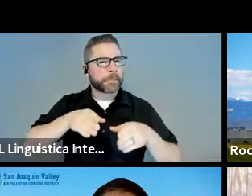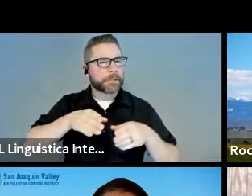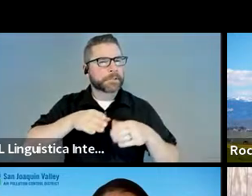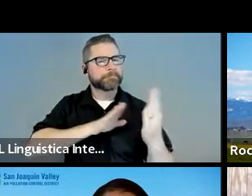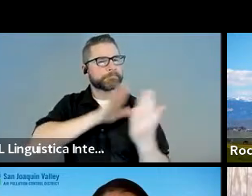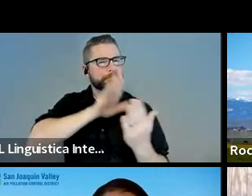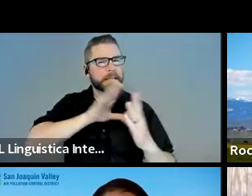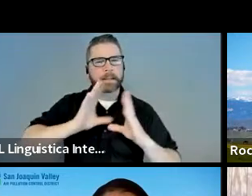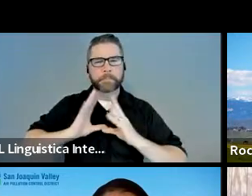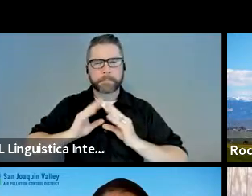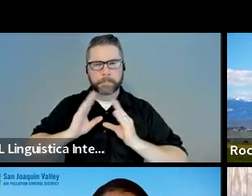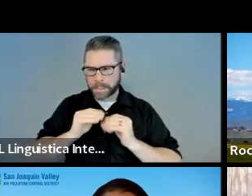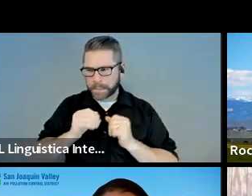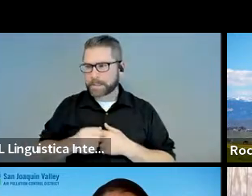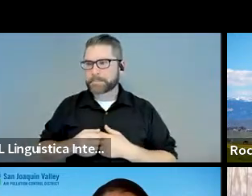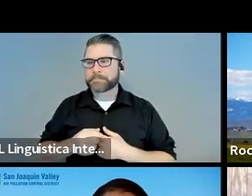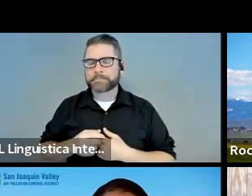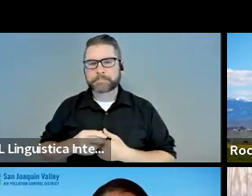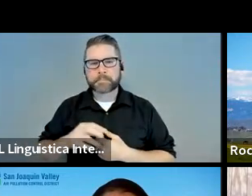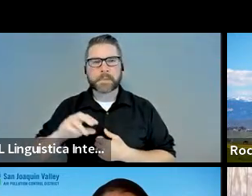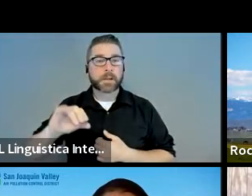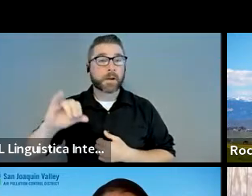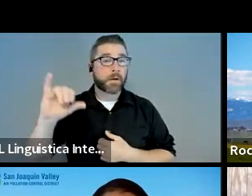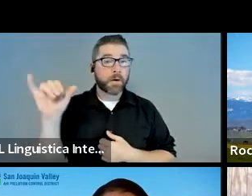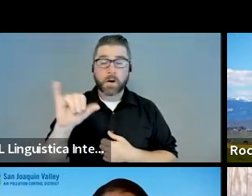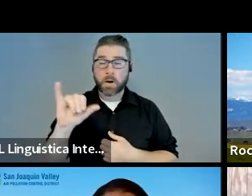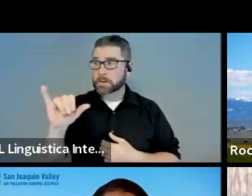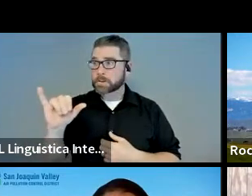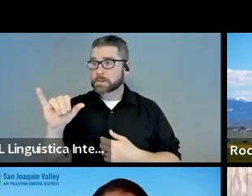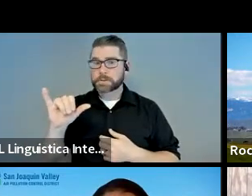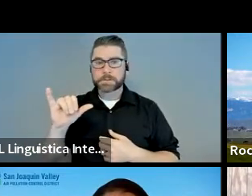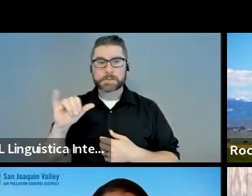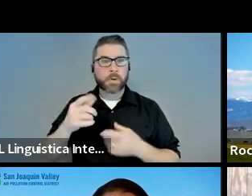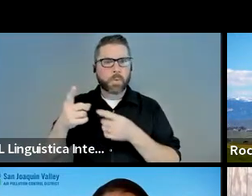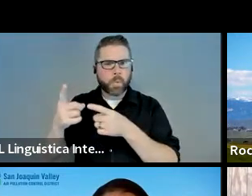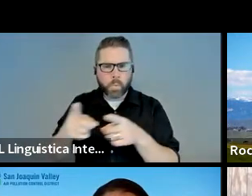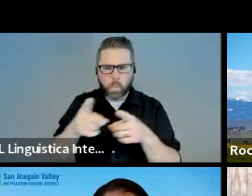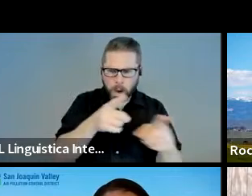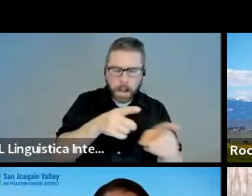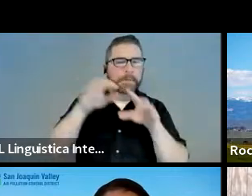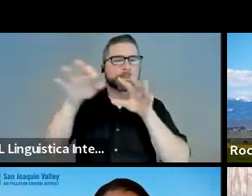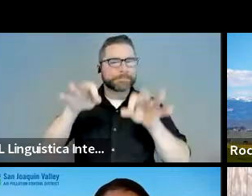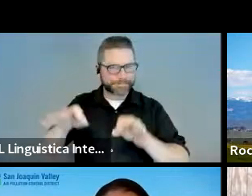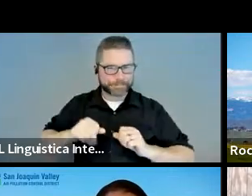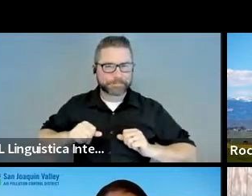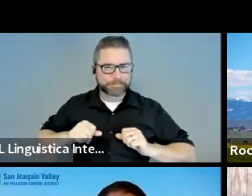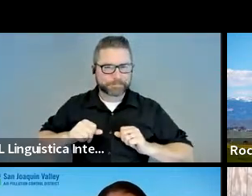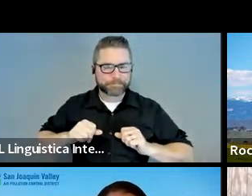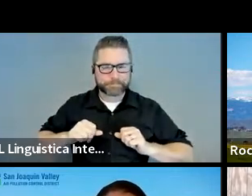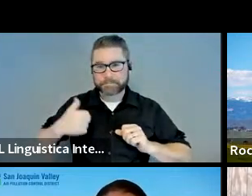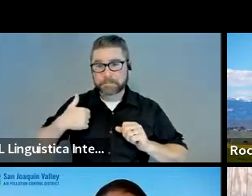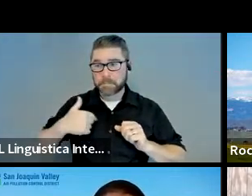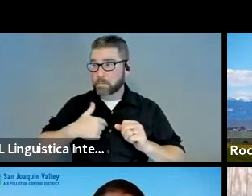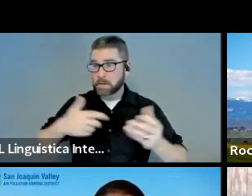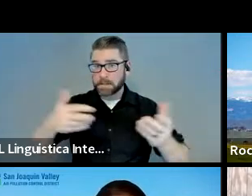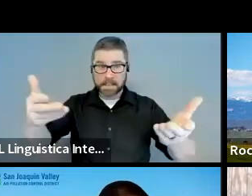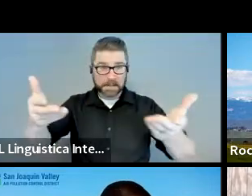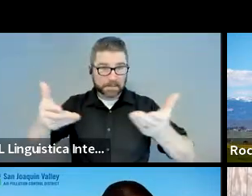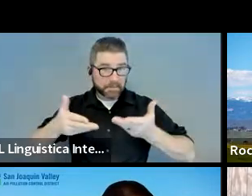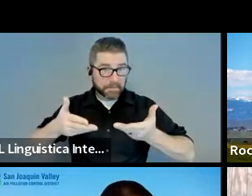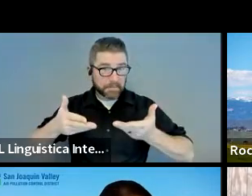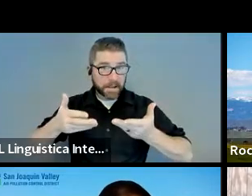a debrief conversation. We'd we invite you to share what worked